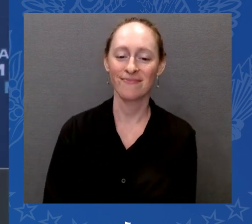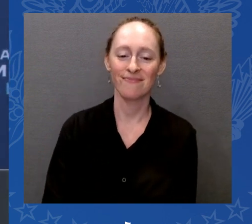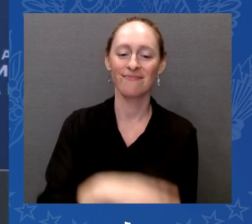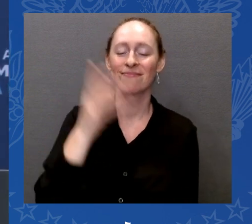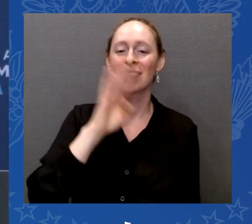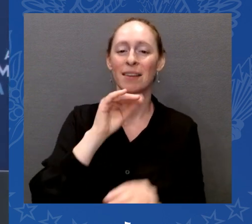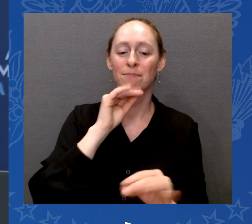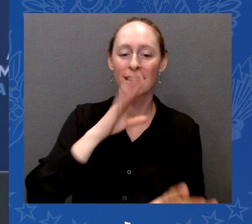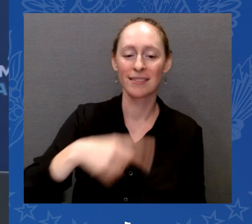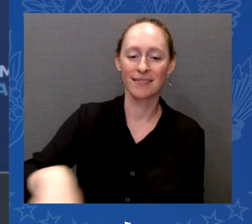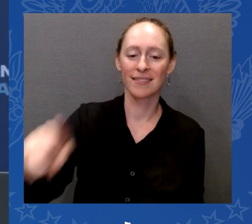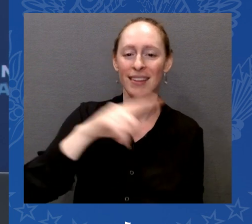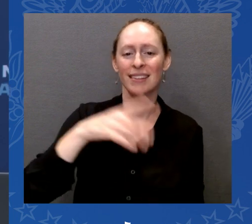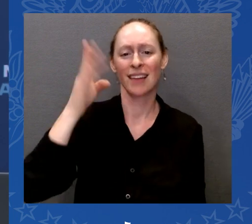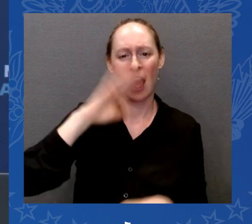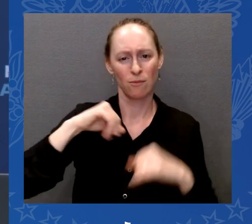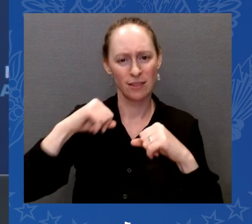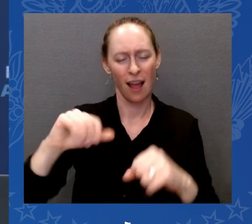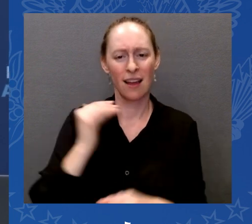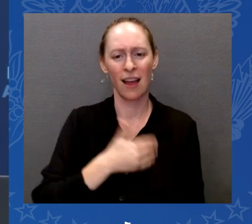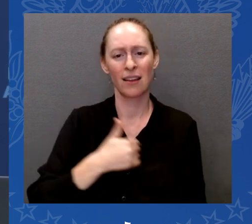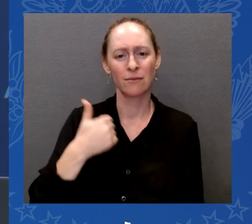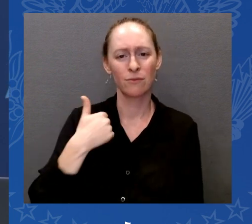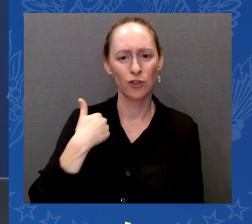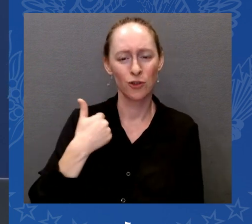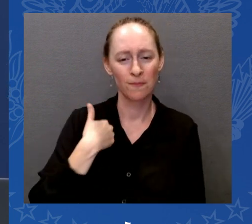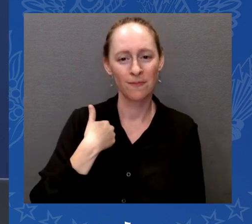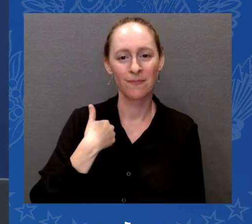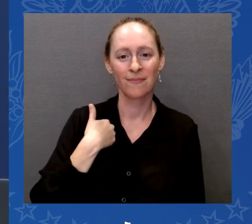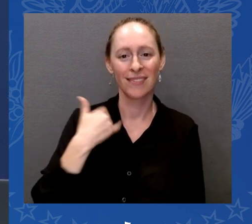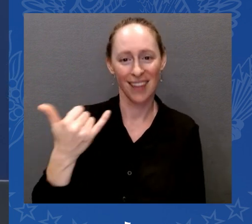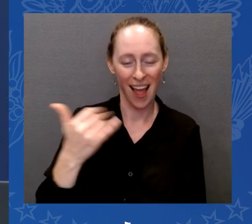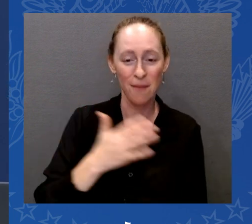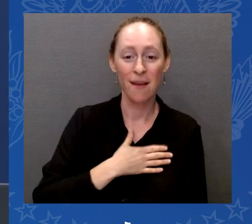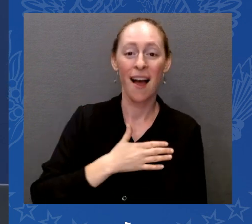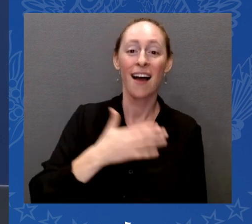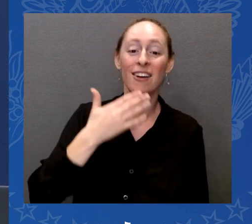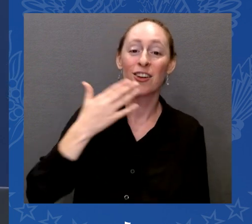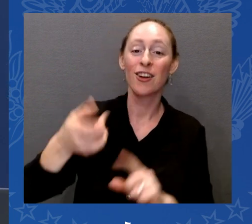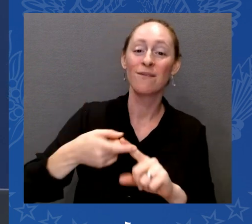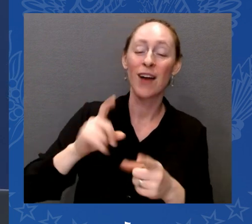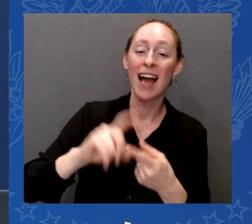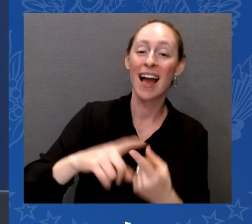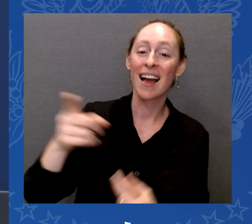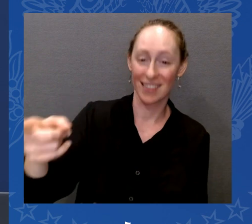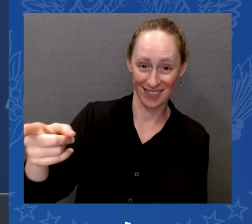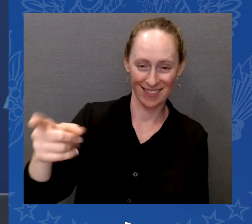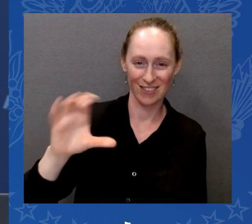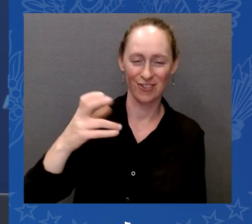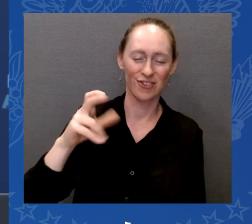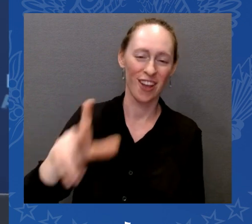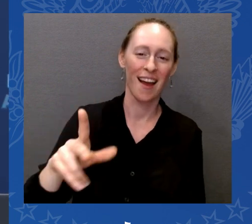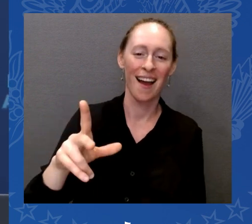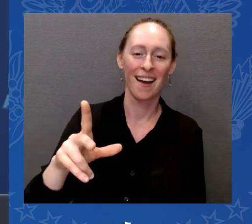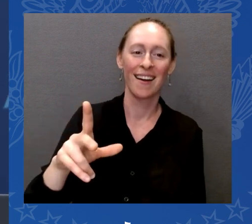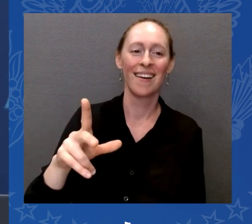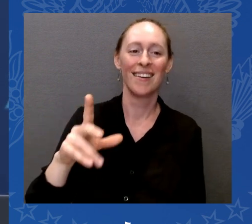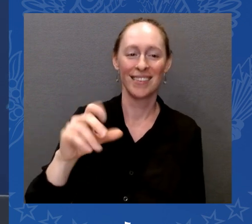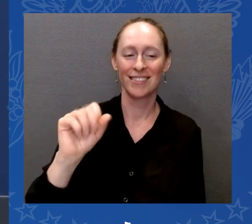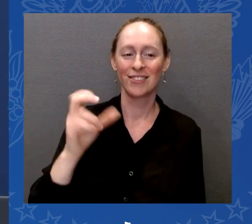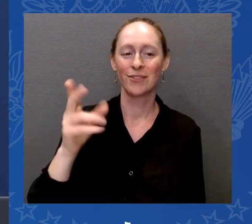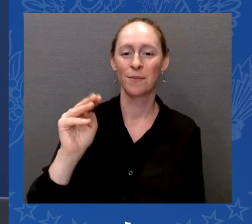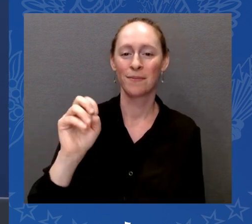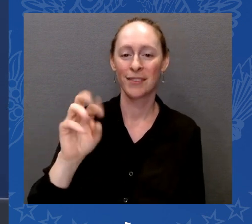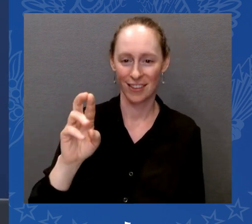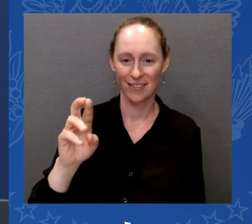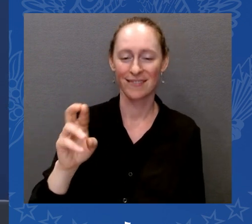invite my good friend, the great partner, Majority Leader Chuck Schumer, to the podium, author of the CHIPS and Science Act, and one of the major reasons we're